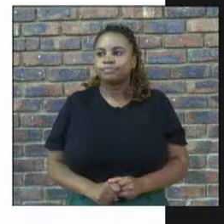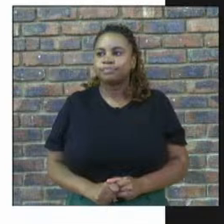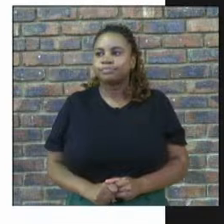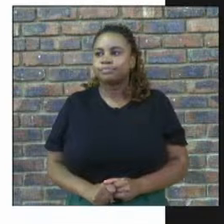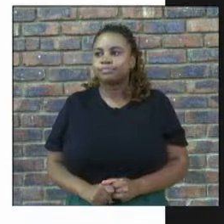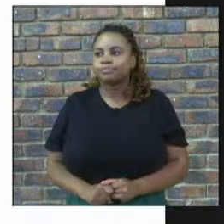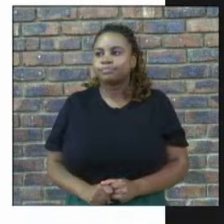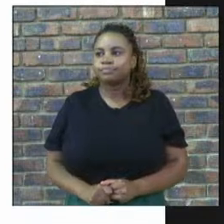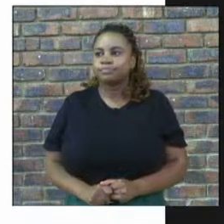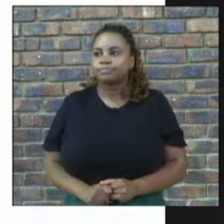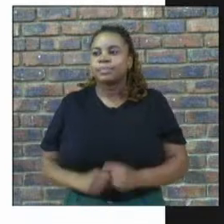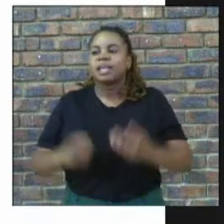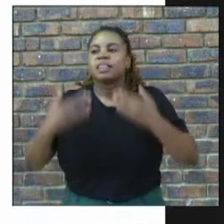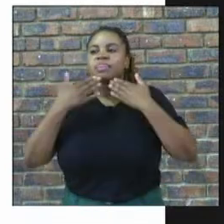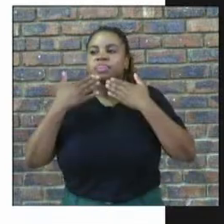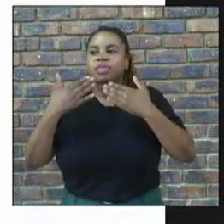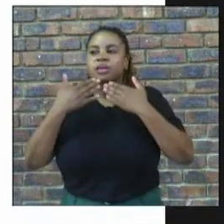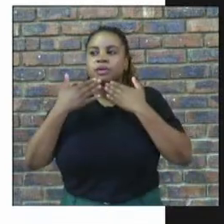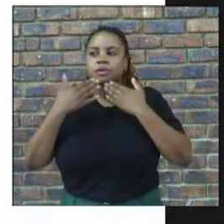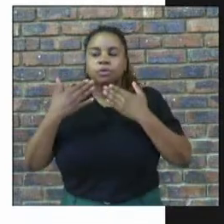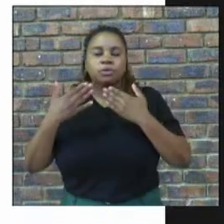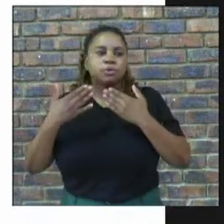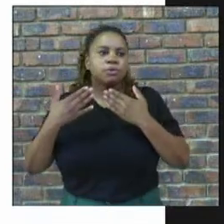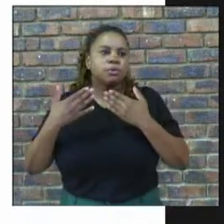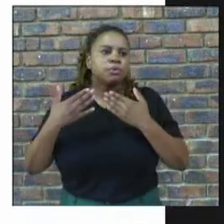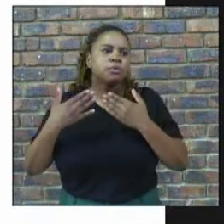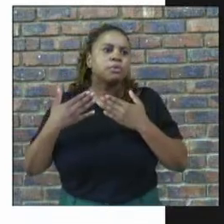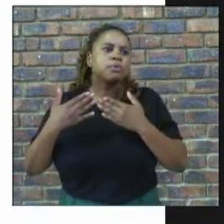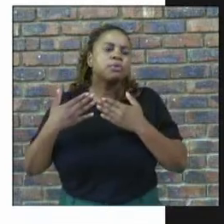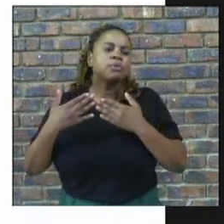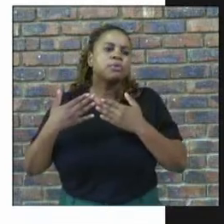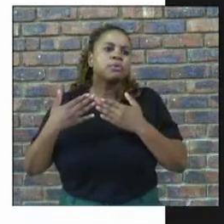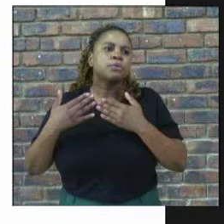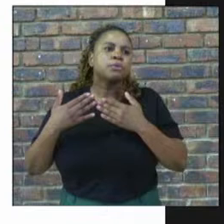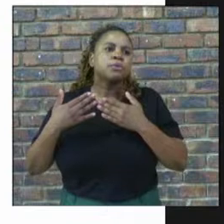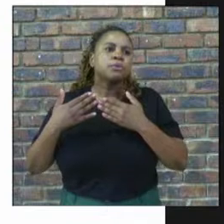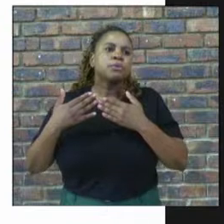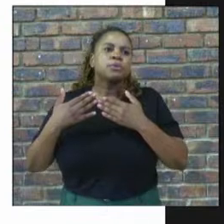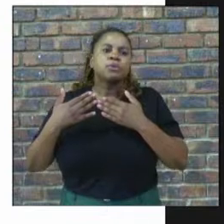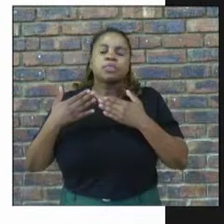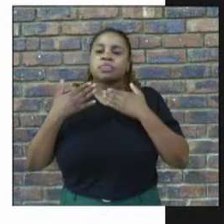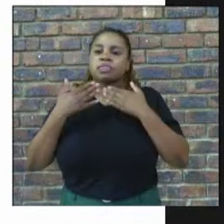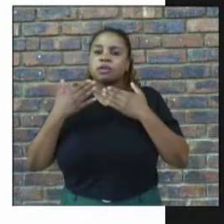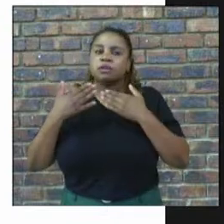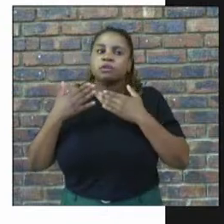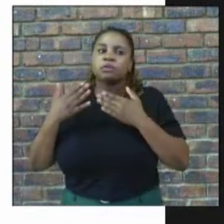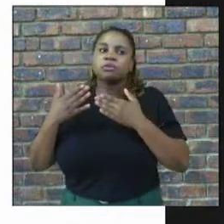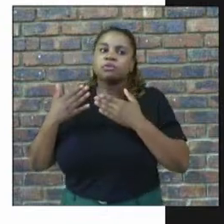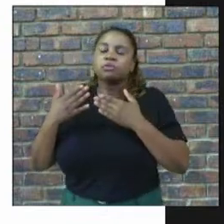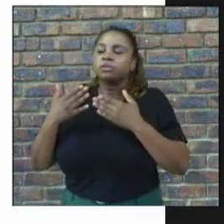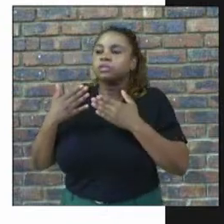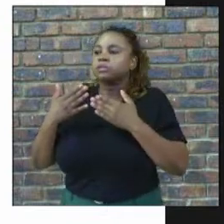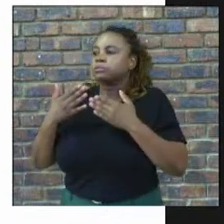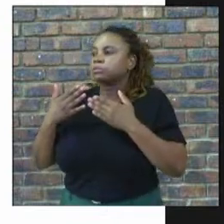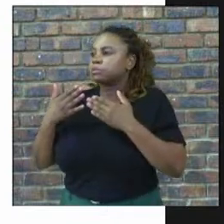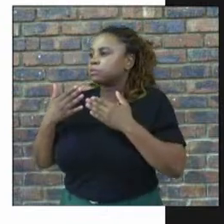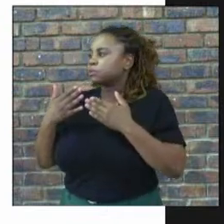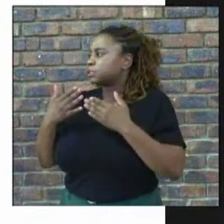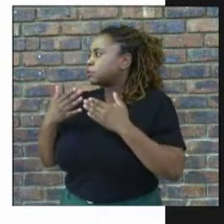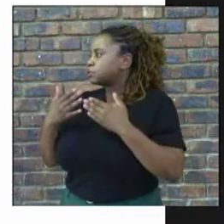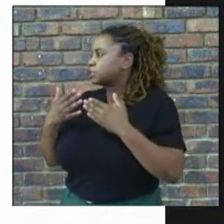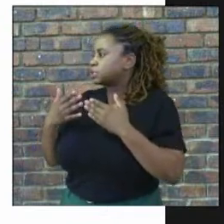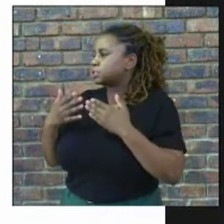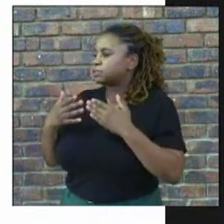waka. Rally Leboga that you assisted us in hearing the meeting. Thanks to the sound engineers. I can't the sound engineers, but